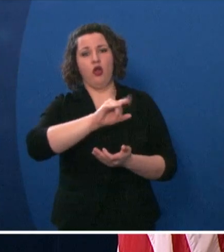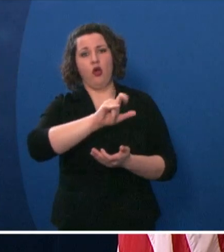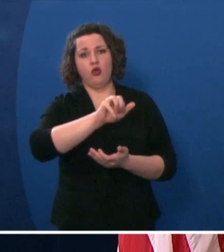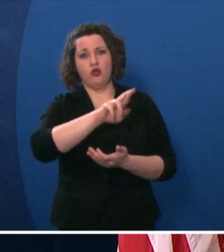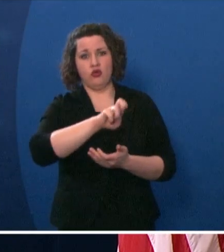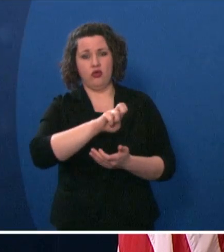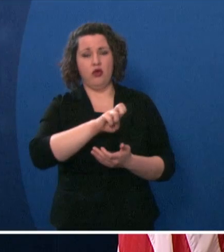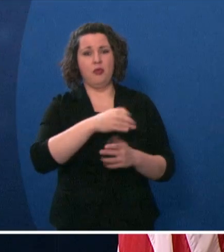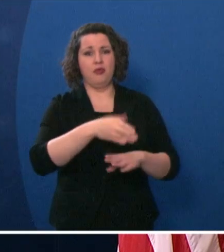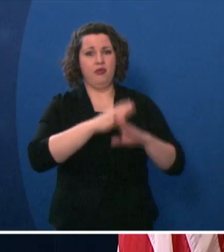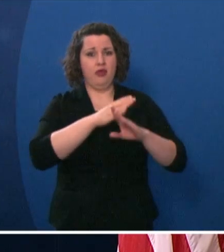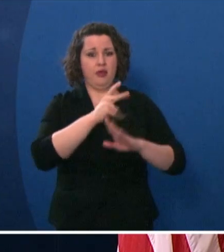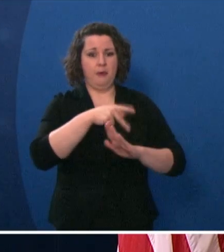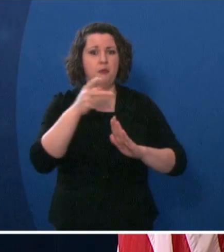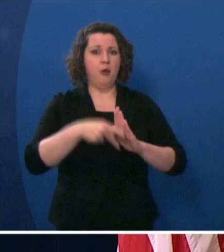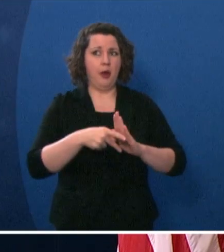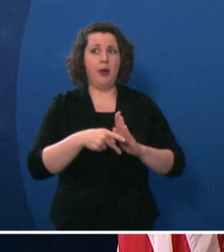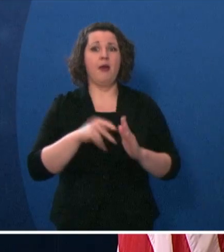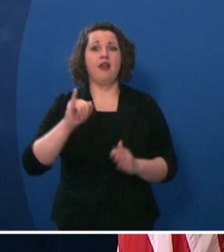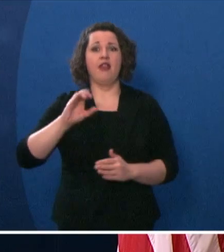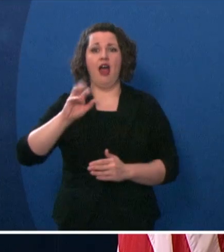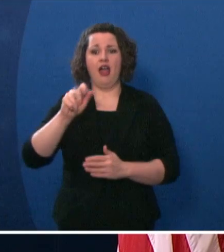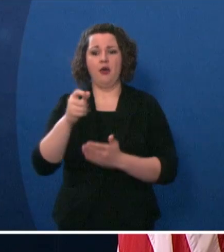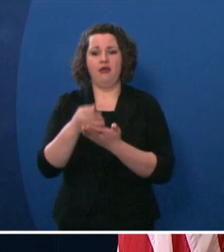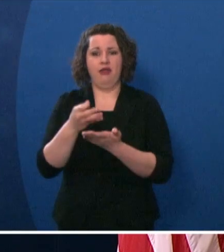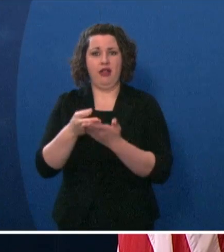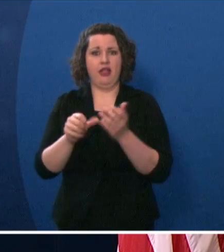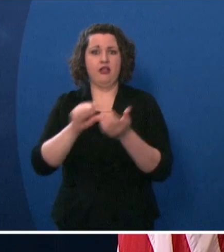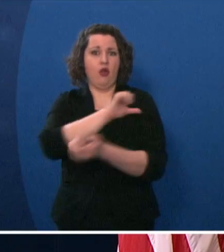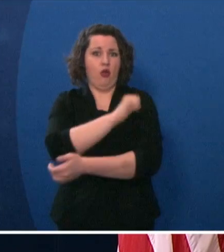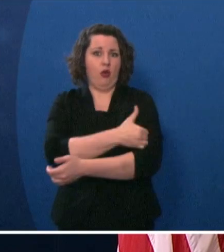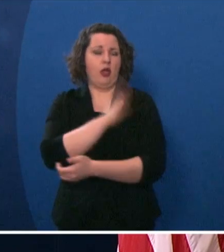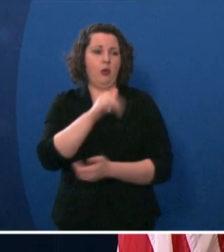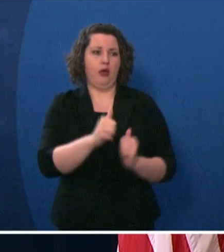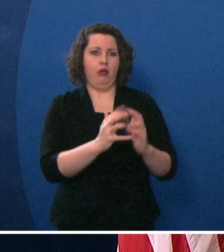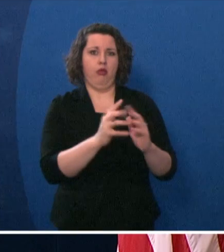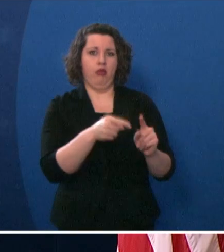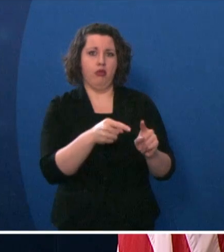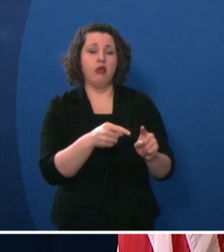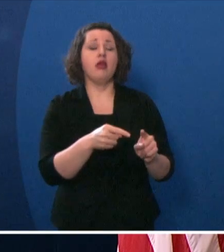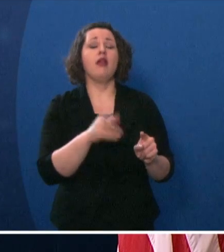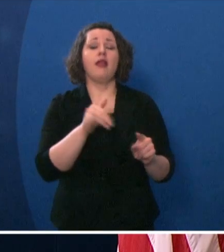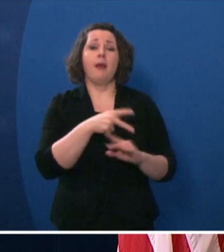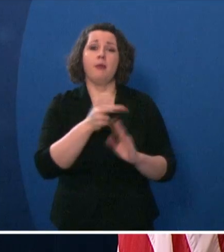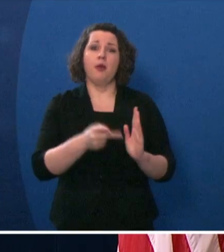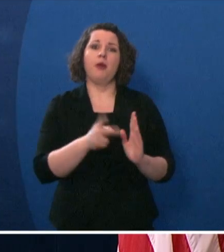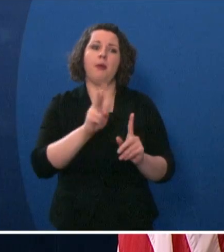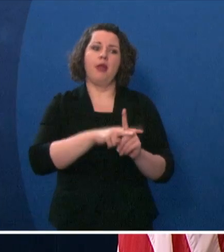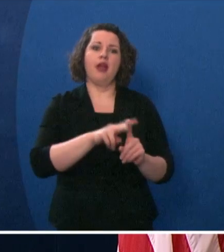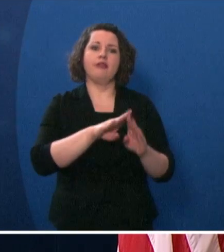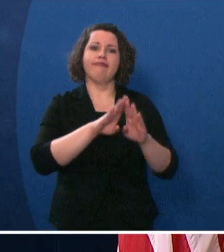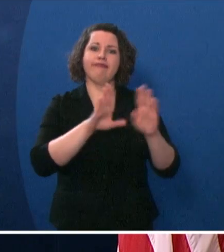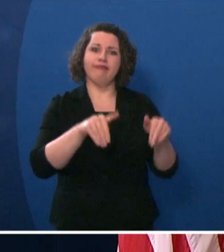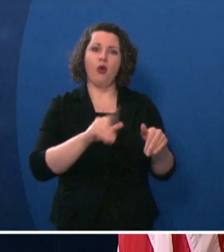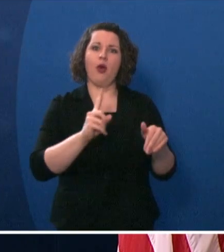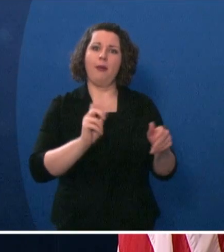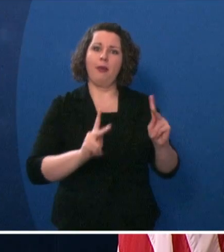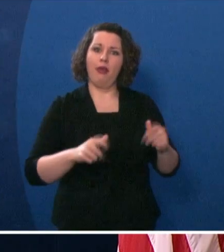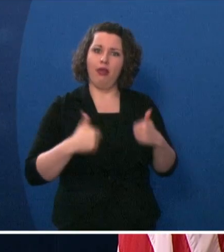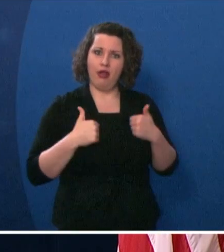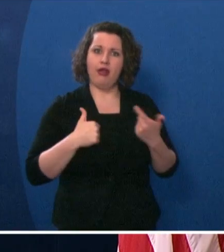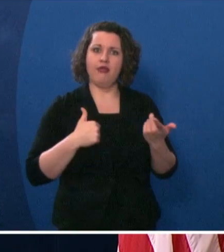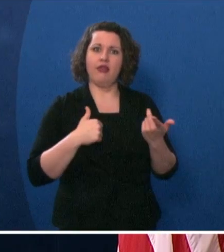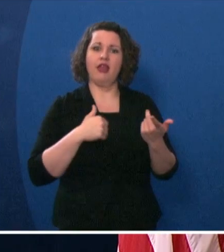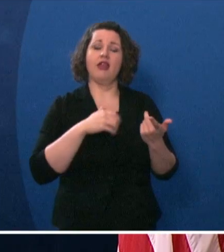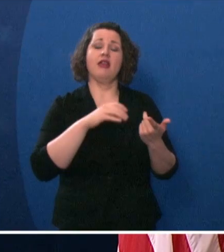administered by the Iowa Finance Authority. The program applies to residential evictions and foreclosures, and we will